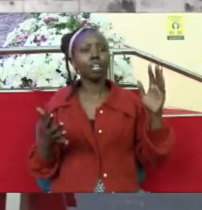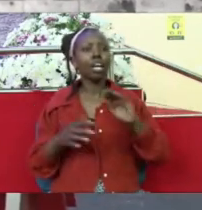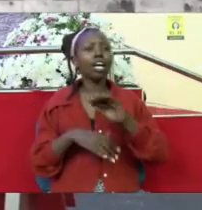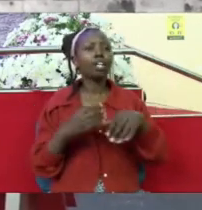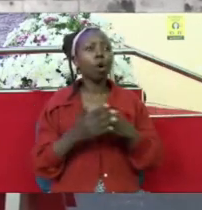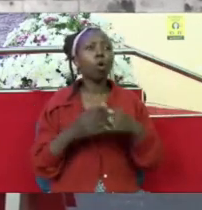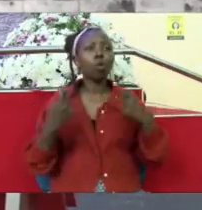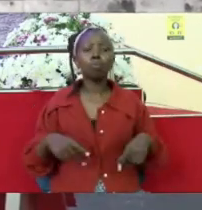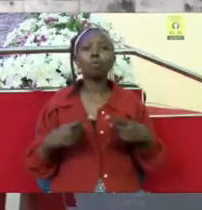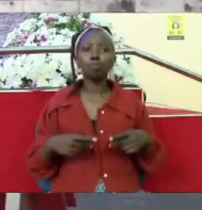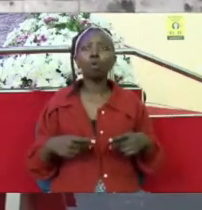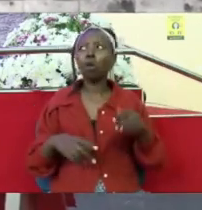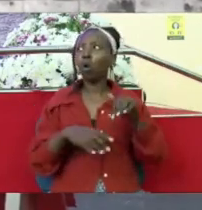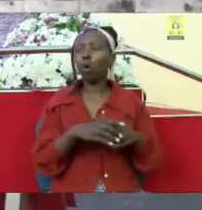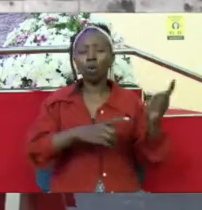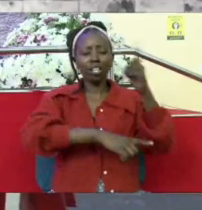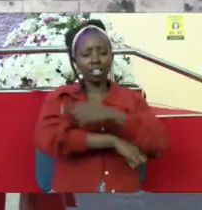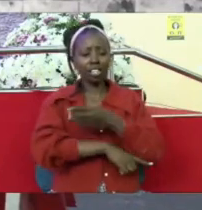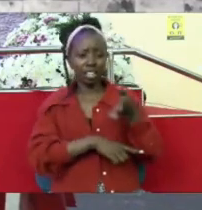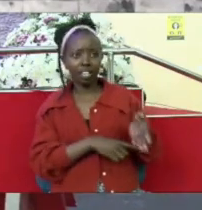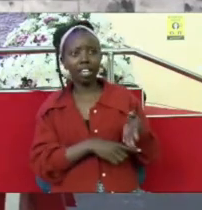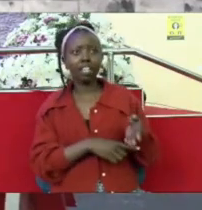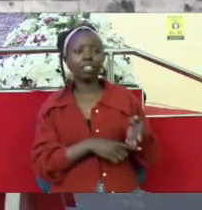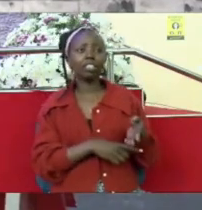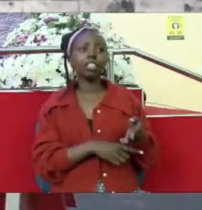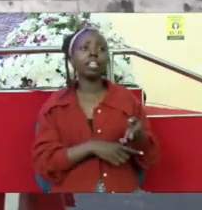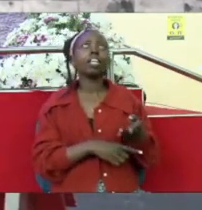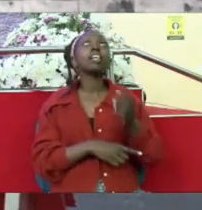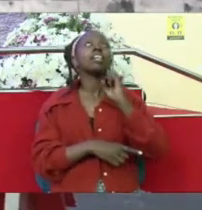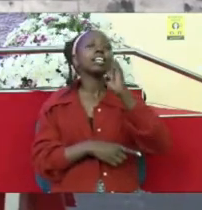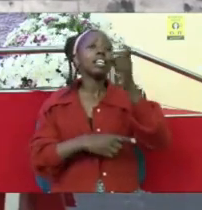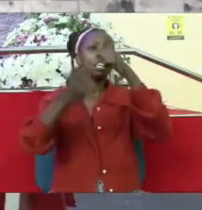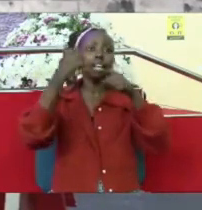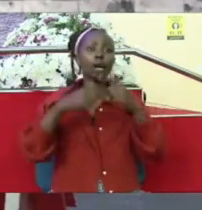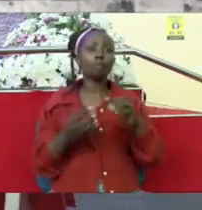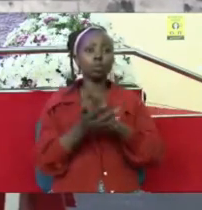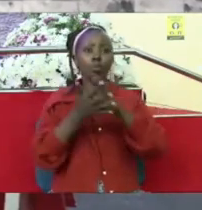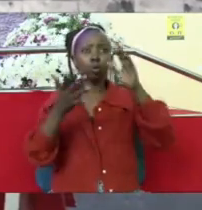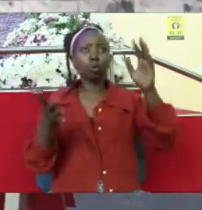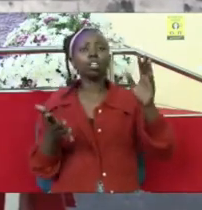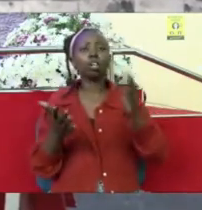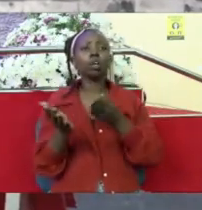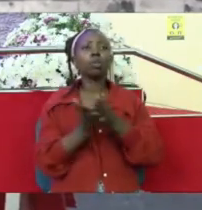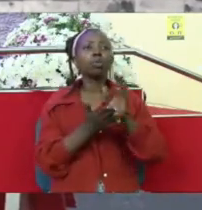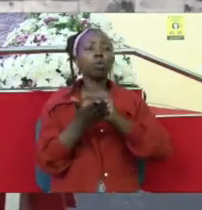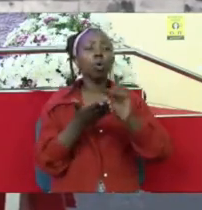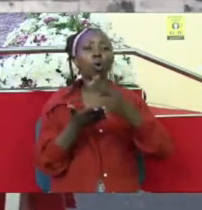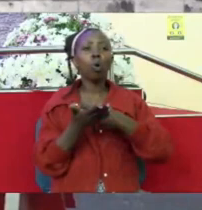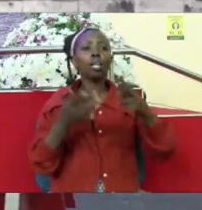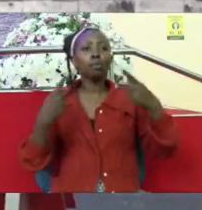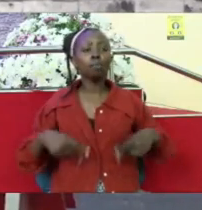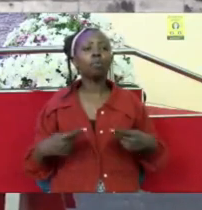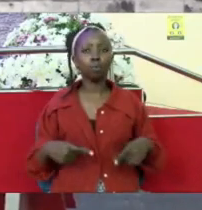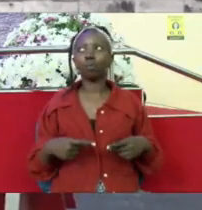wote. On that day. Kwa hiyo siku. When he comes to be glorified. Anapokuja kutukuka. In his holy people. Na katika watu wake watakatifu. And to be